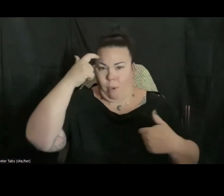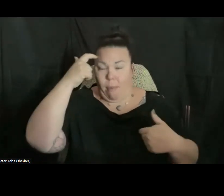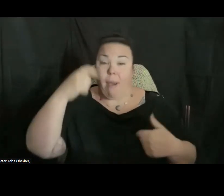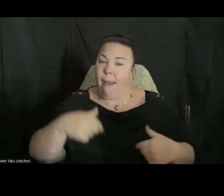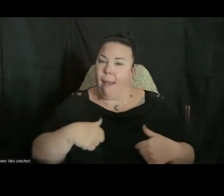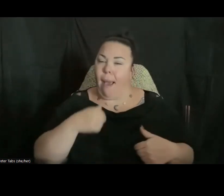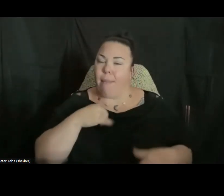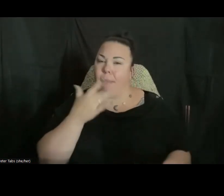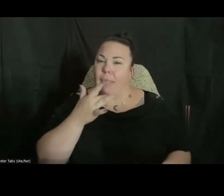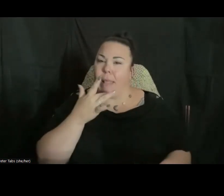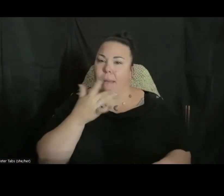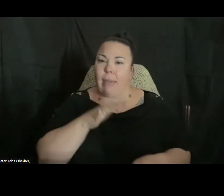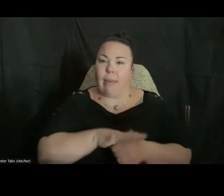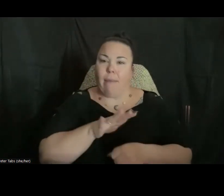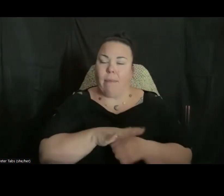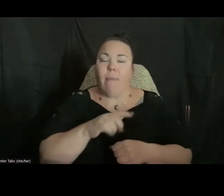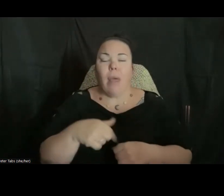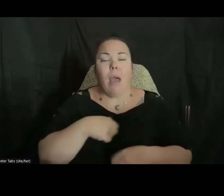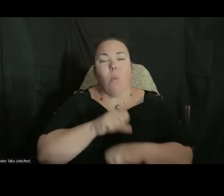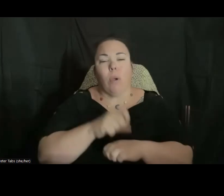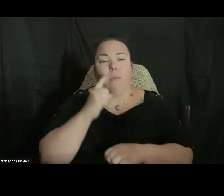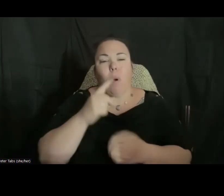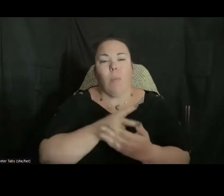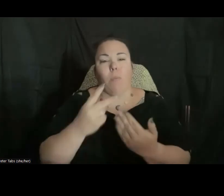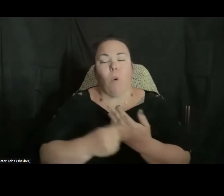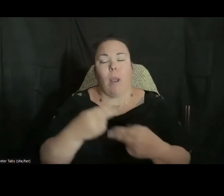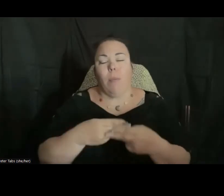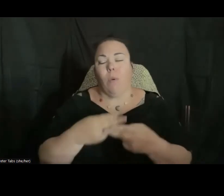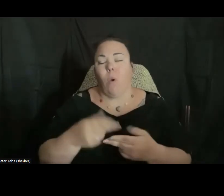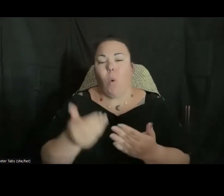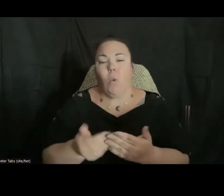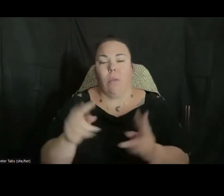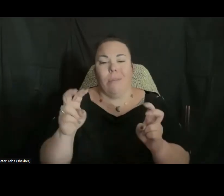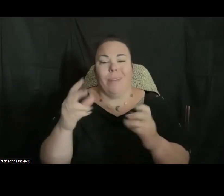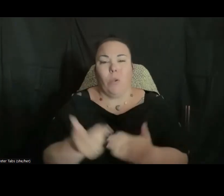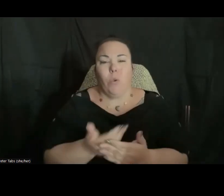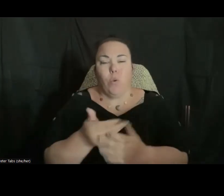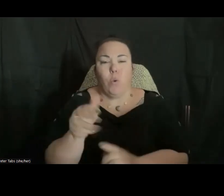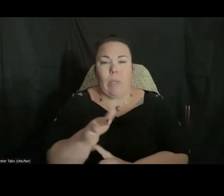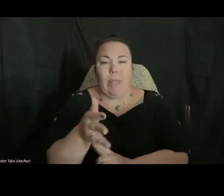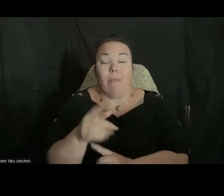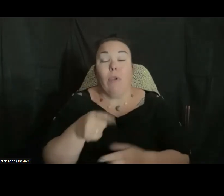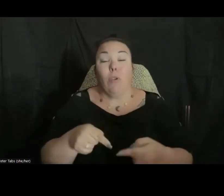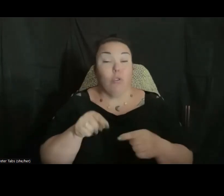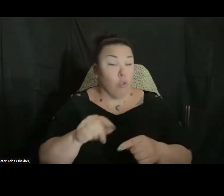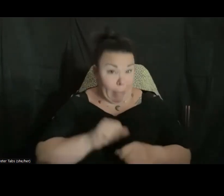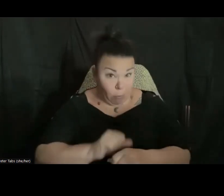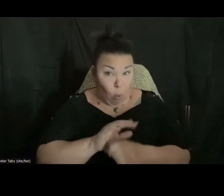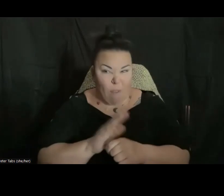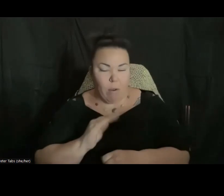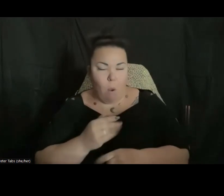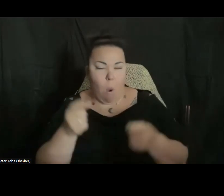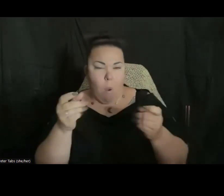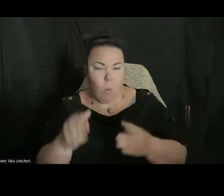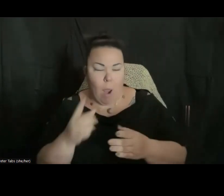one of our programs called New Leaf that was developed by our executive director in the midst of COVID. And the intention of that